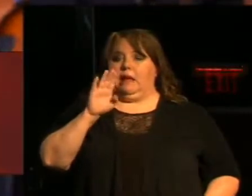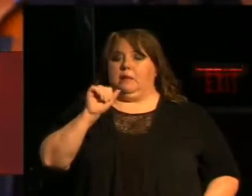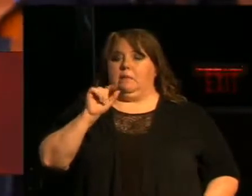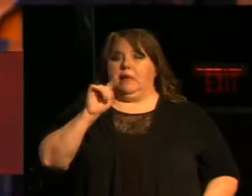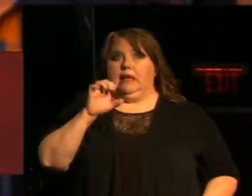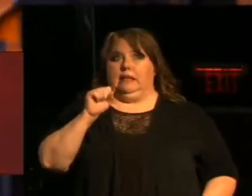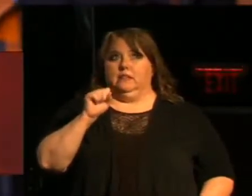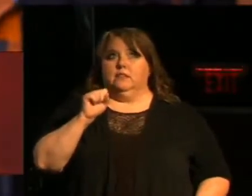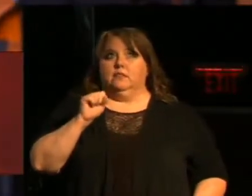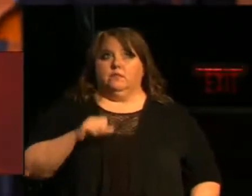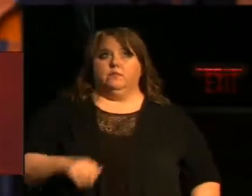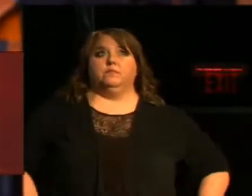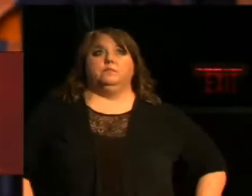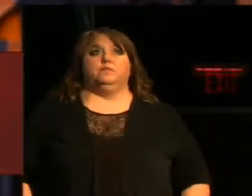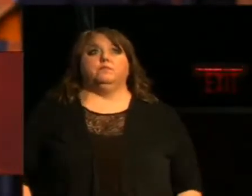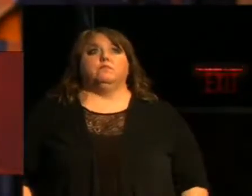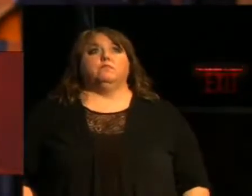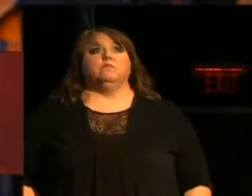America,